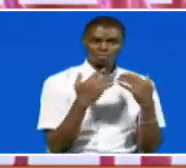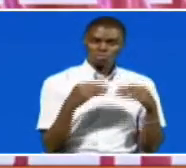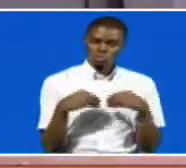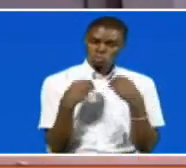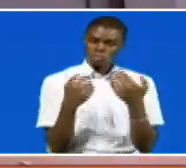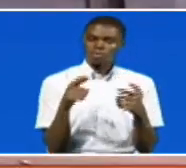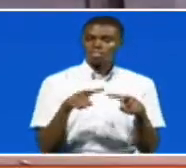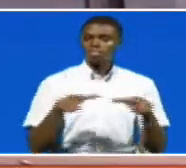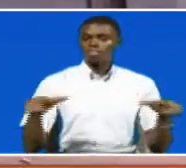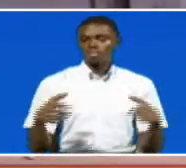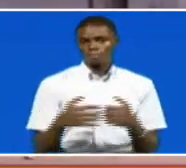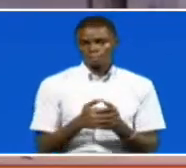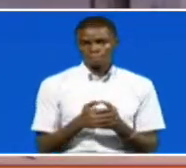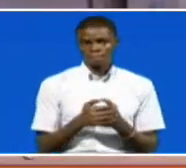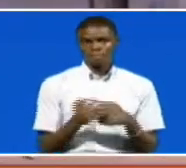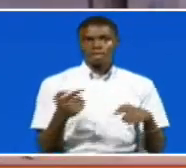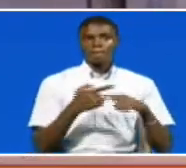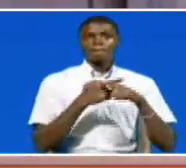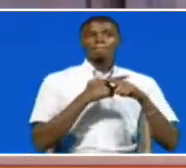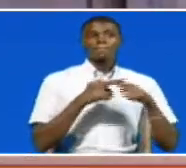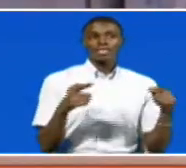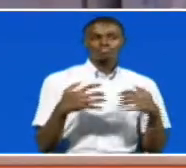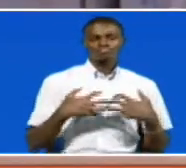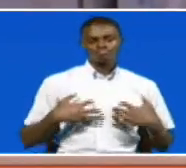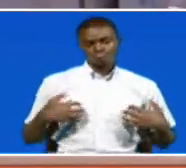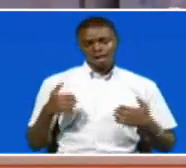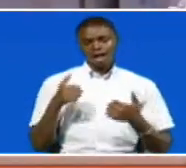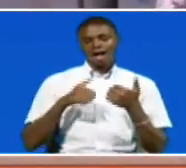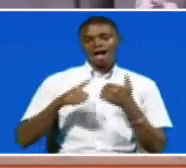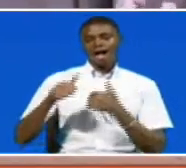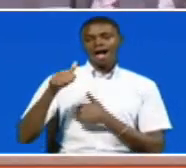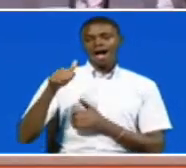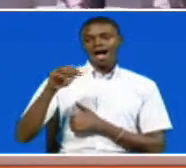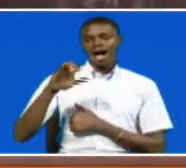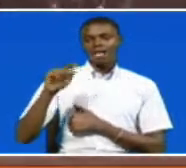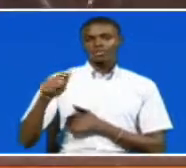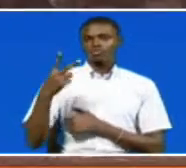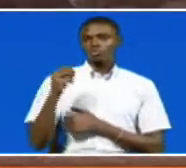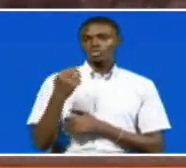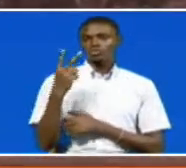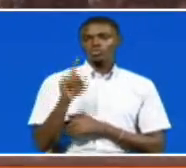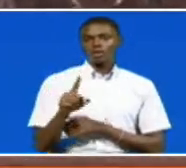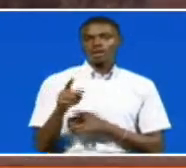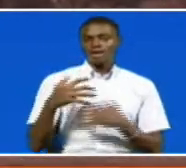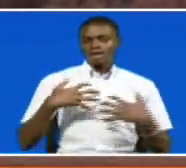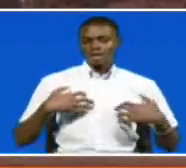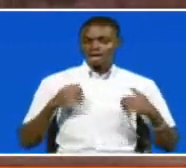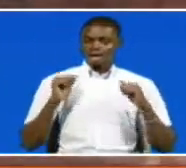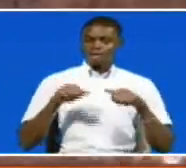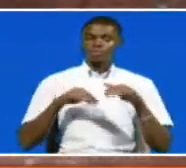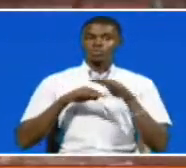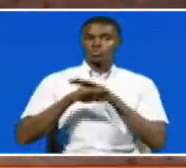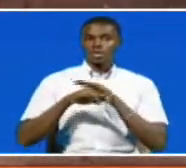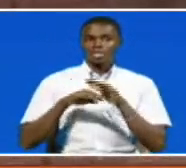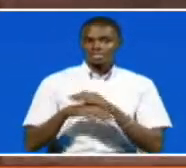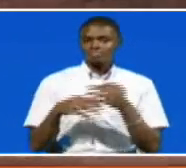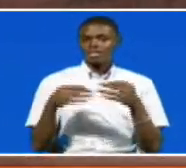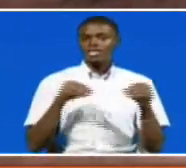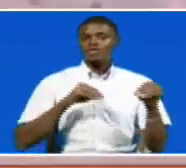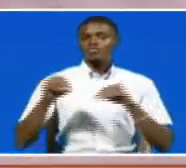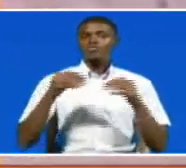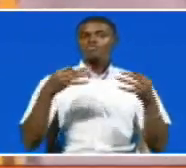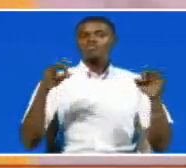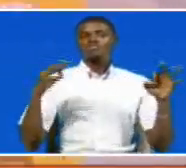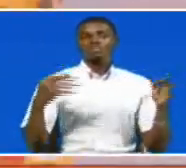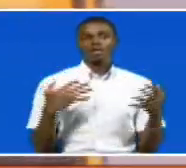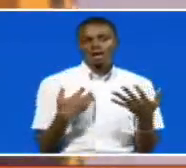tuwapee hifadhi. But with the Refugee Act of 2021, refugees are now able to access and move freely, have a